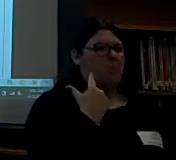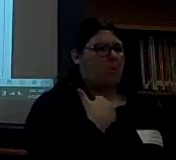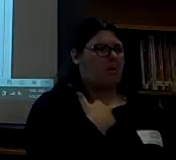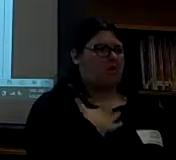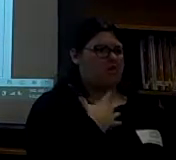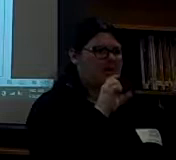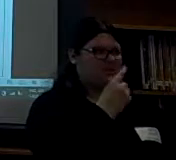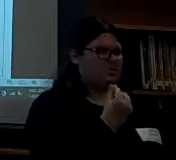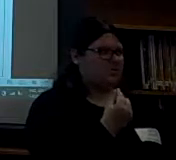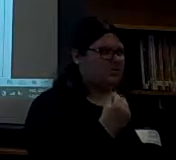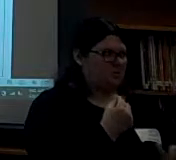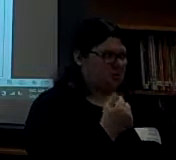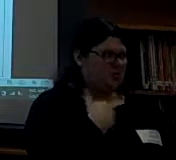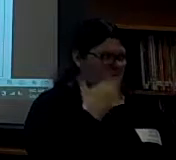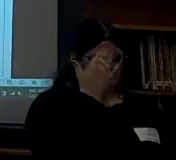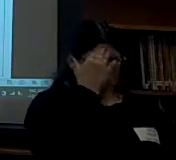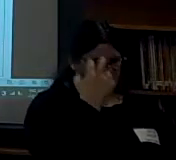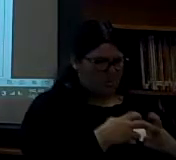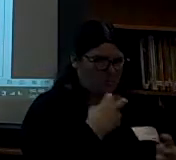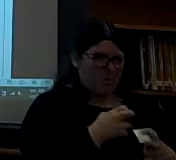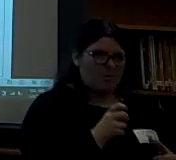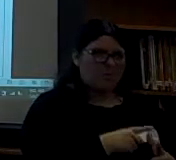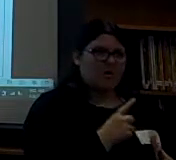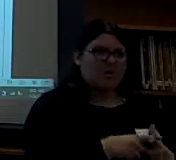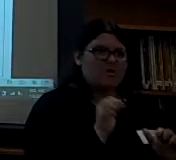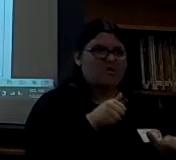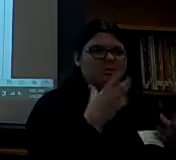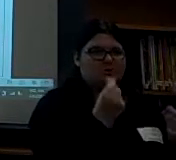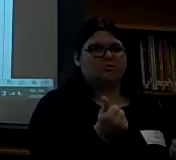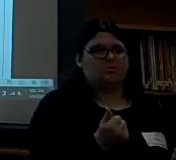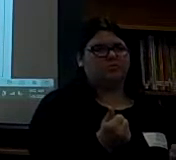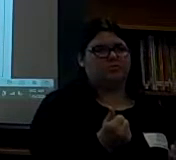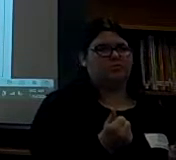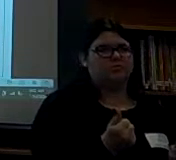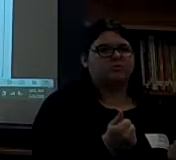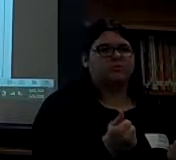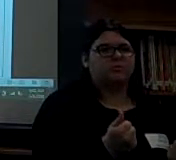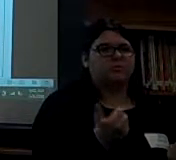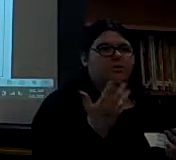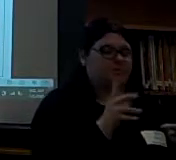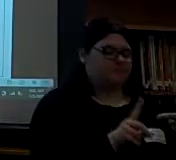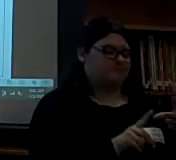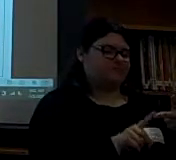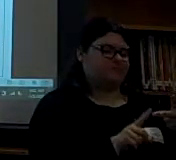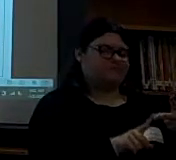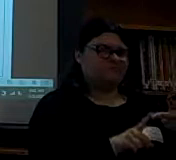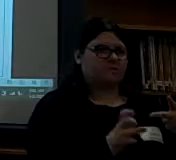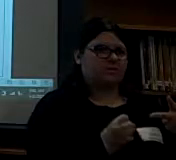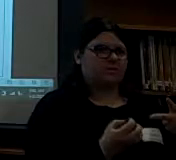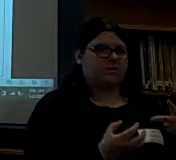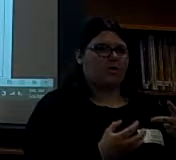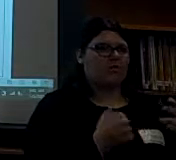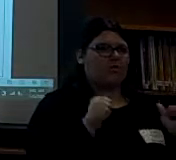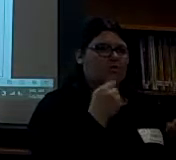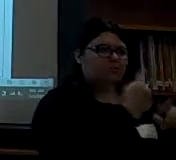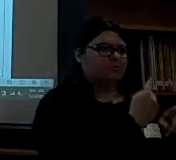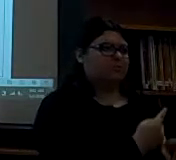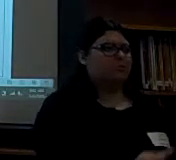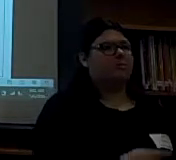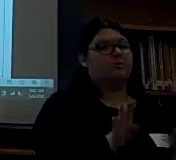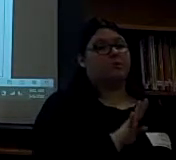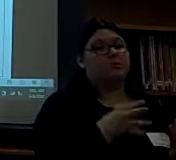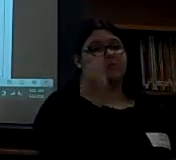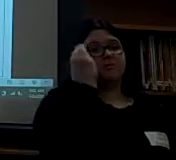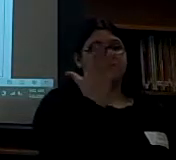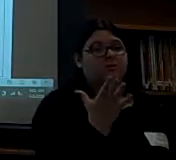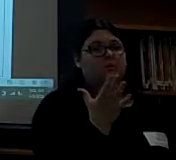that, then we know what the problem is, and then we can get to the solution, which is the third step. So this is how we correct behavior. Now, I will tell you,